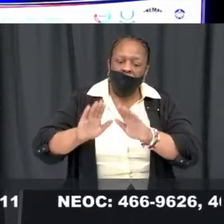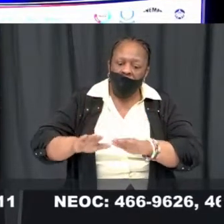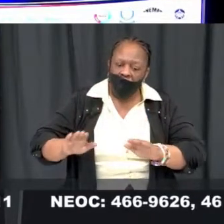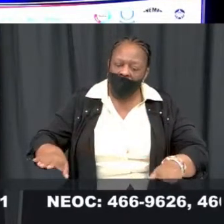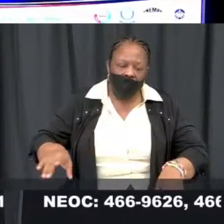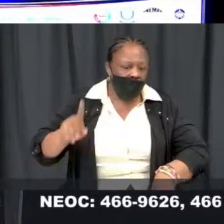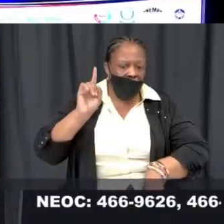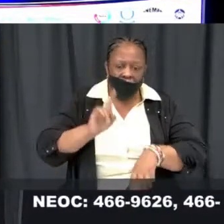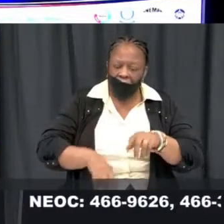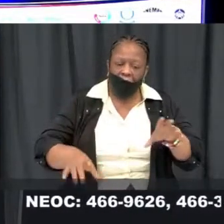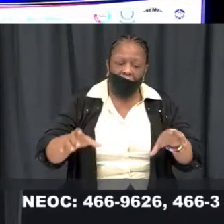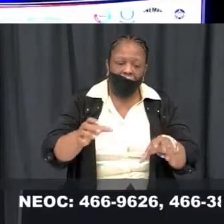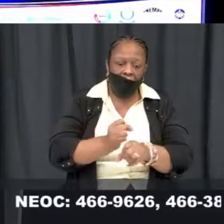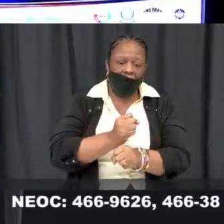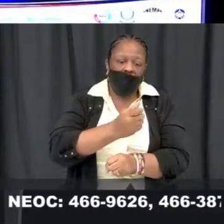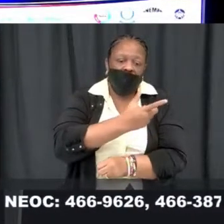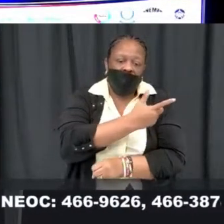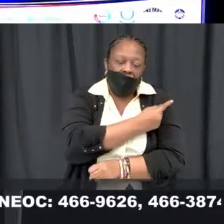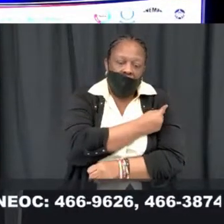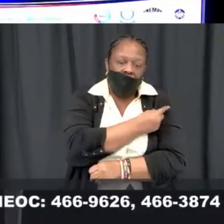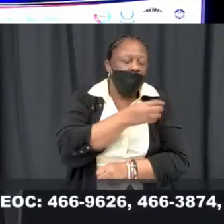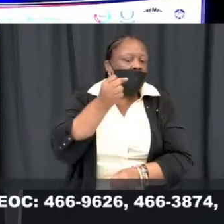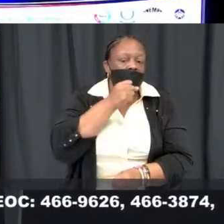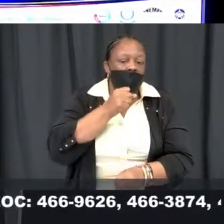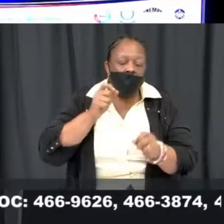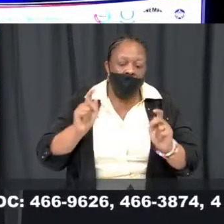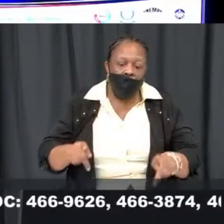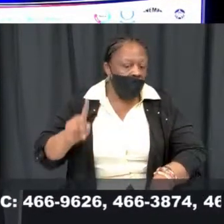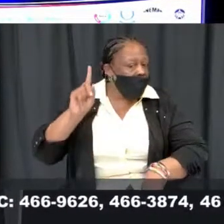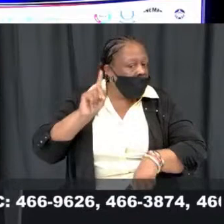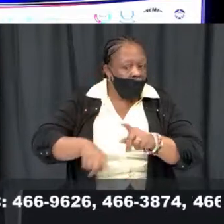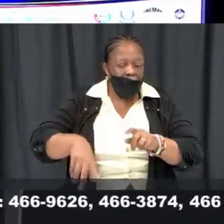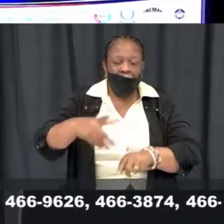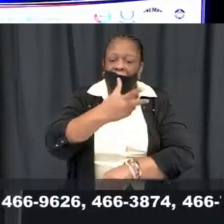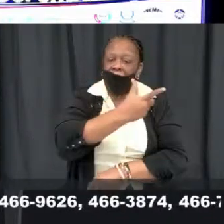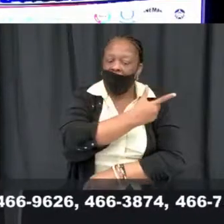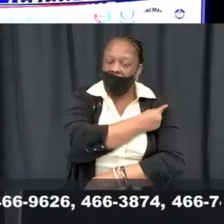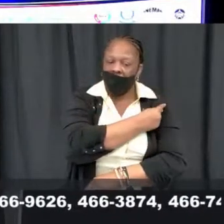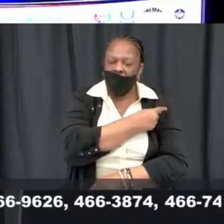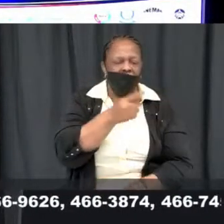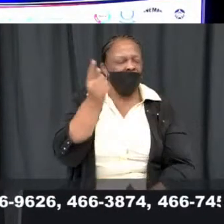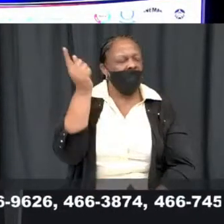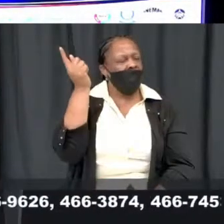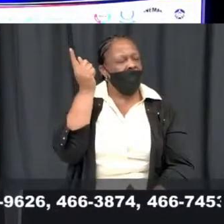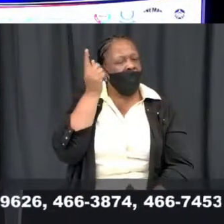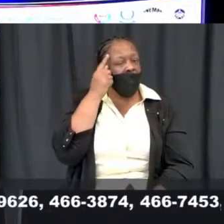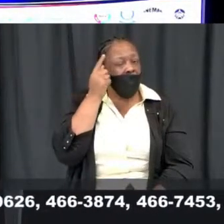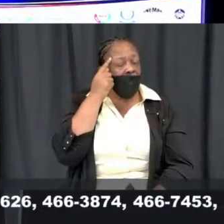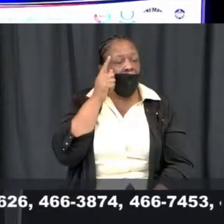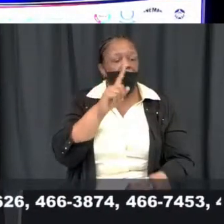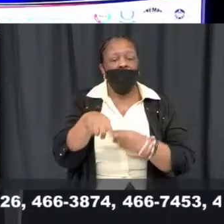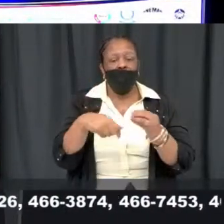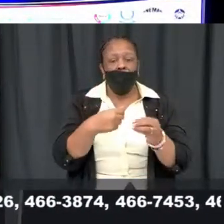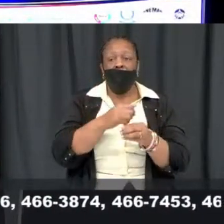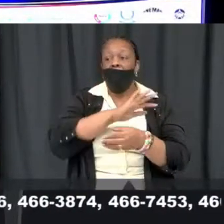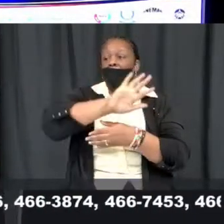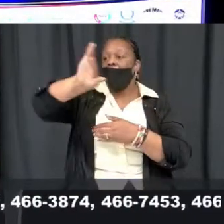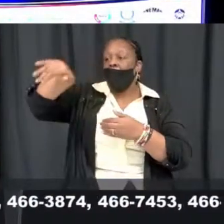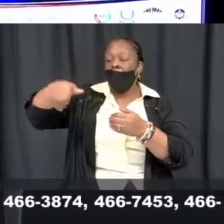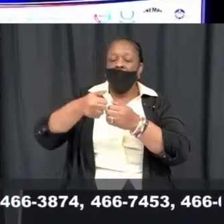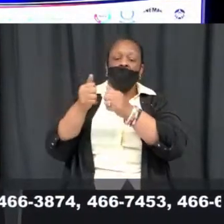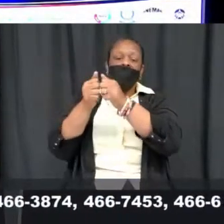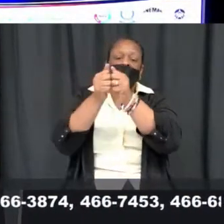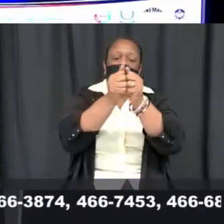be vaccinated, the elderly who can't be vaccinated. We have to think about the collective whole as